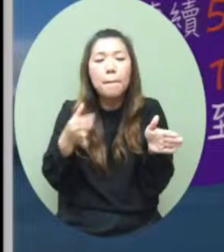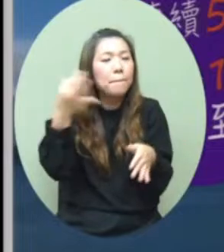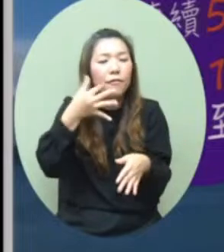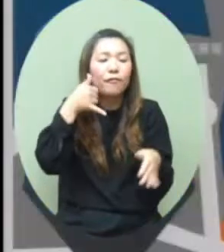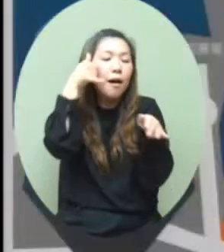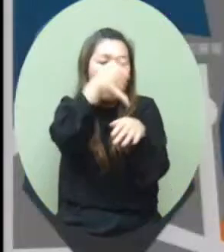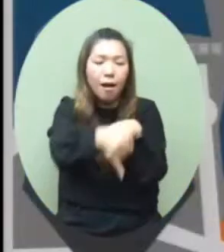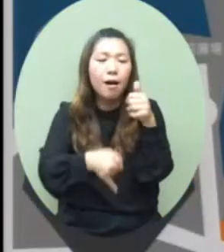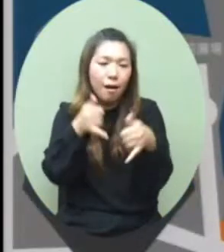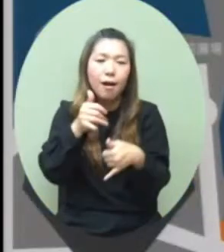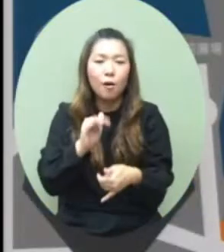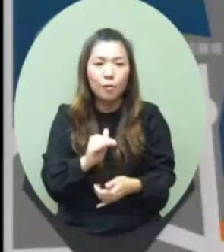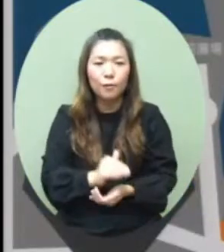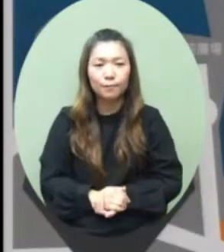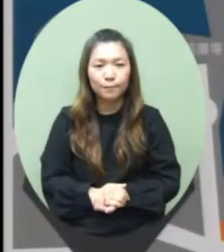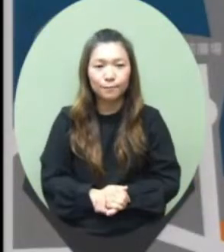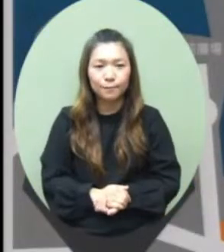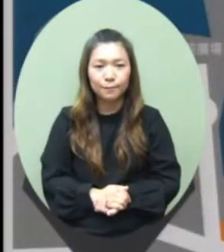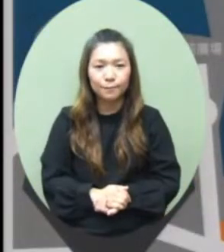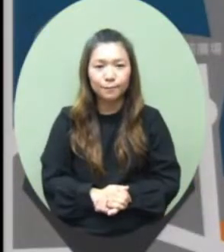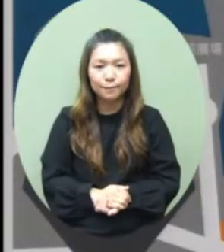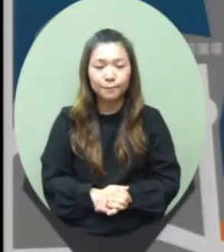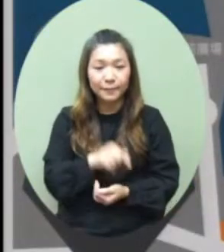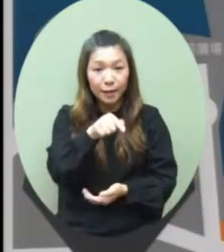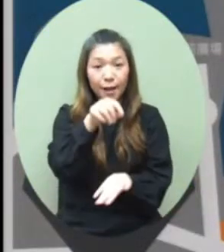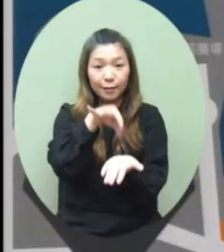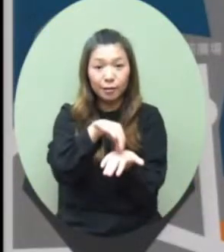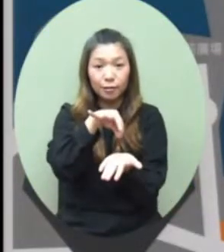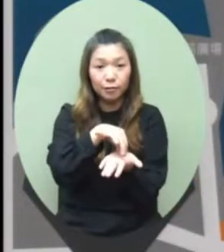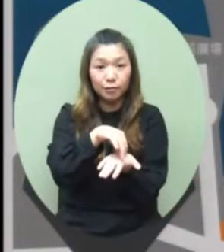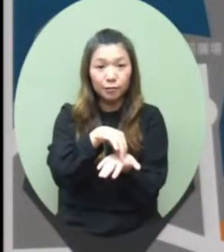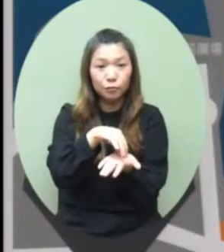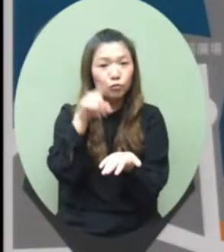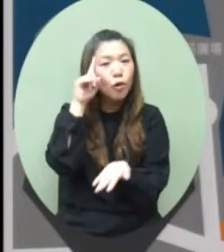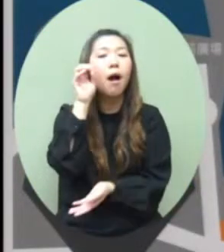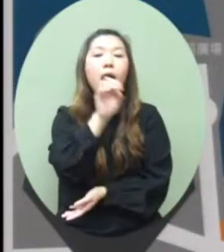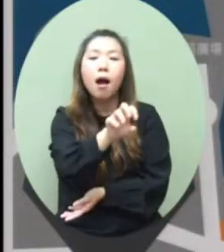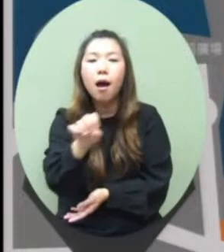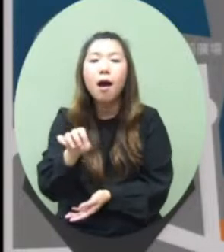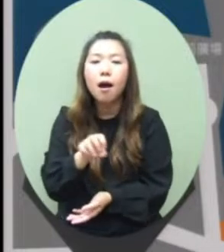This is open to the public with free admittance.